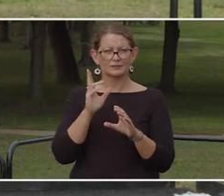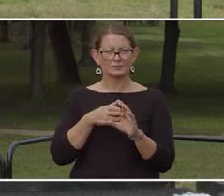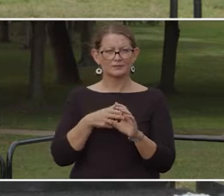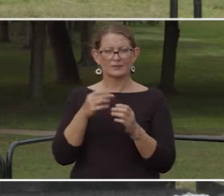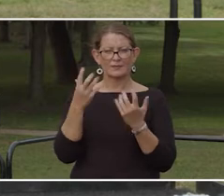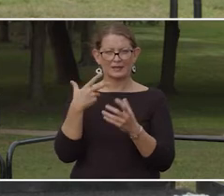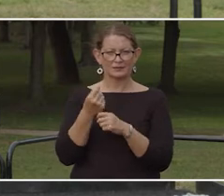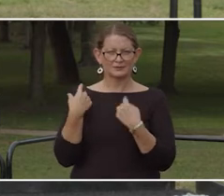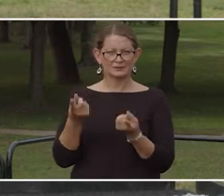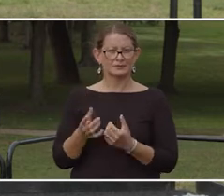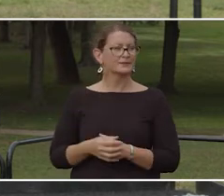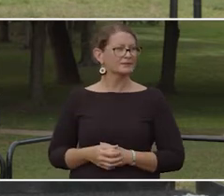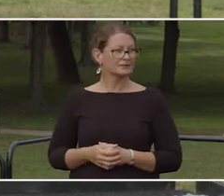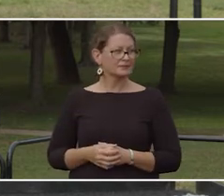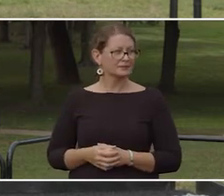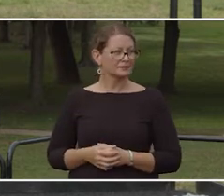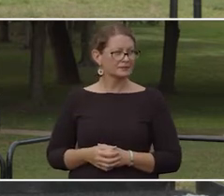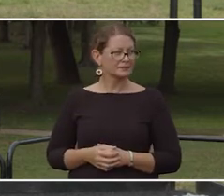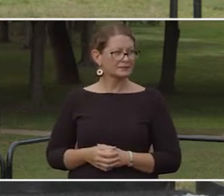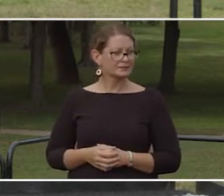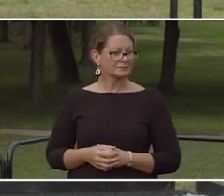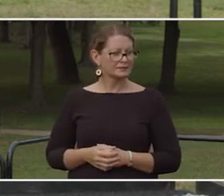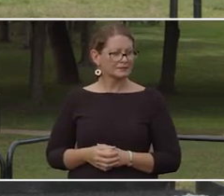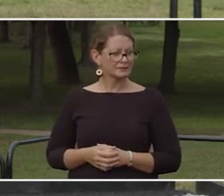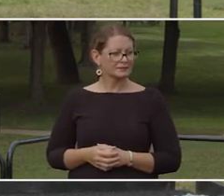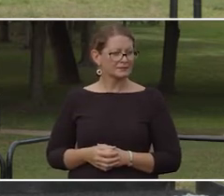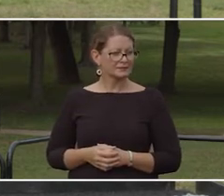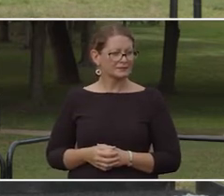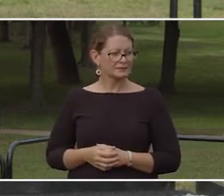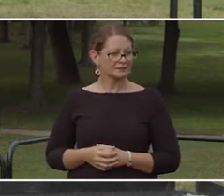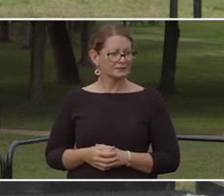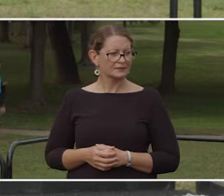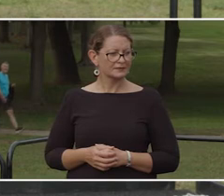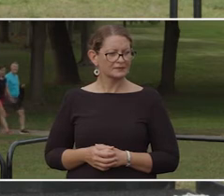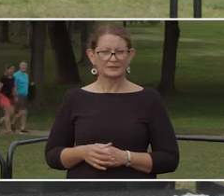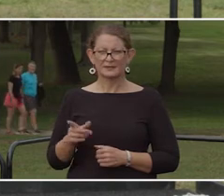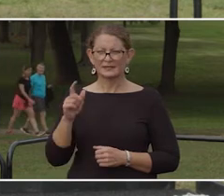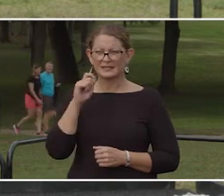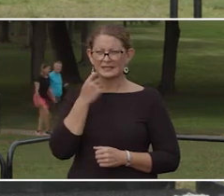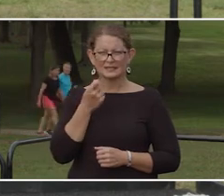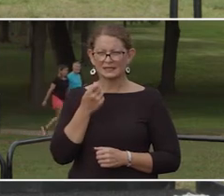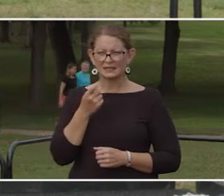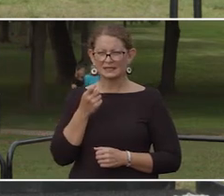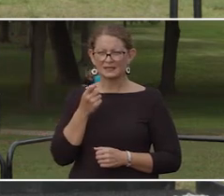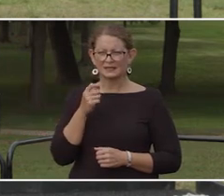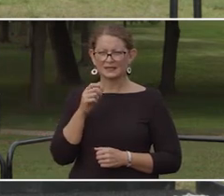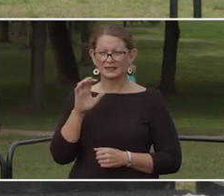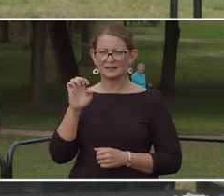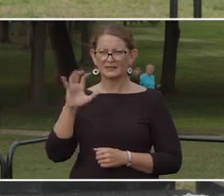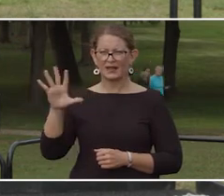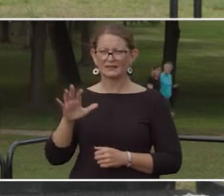years. He died, he was an E5, and he passed from bile duct